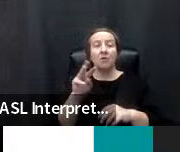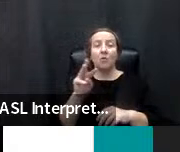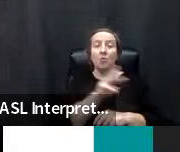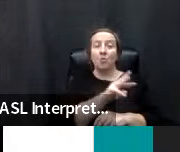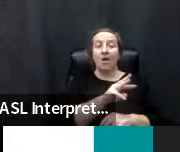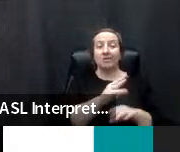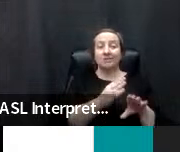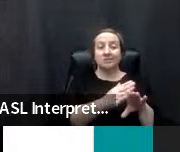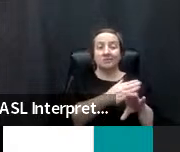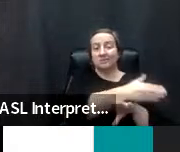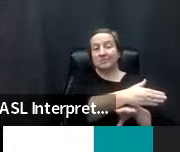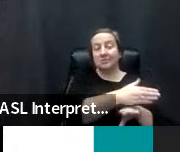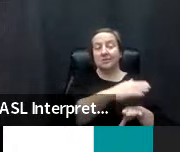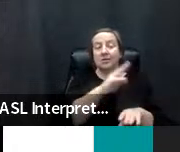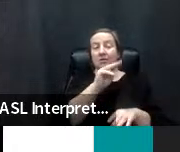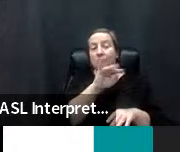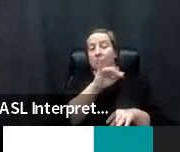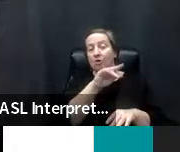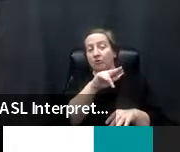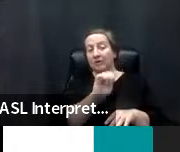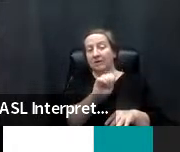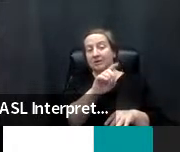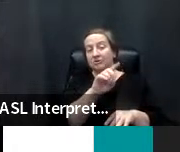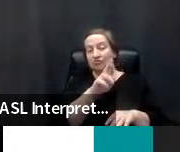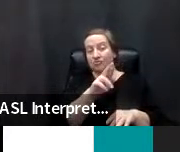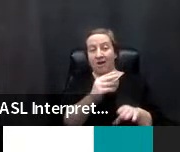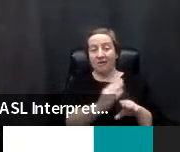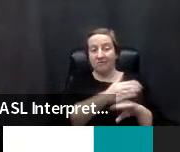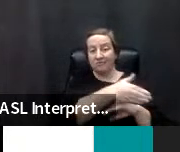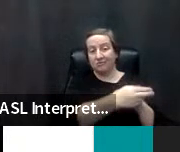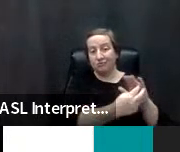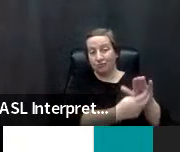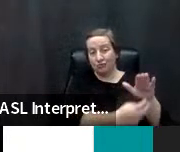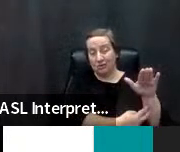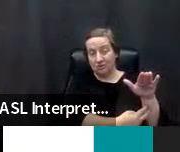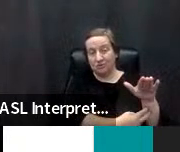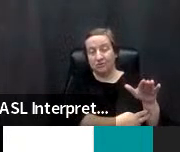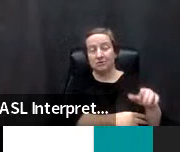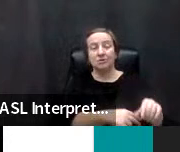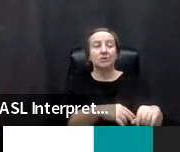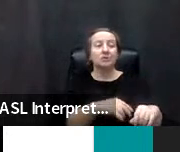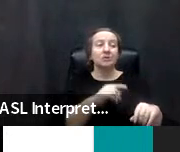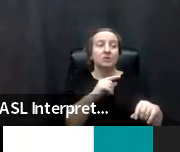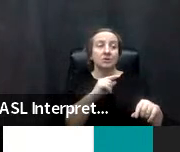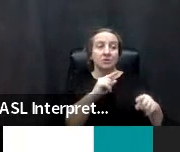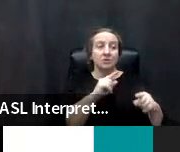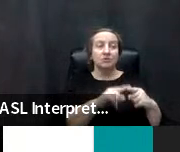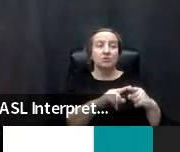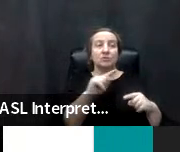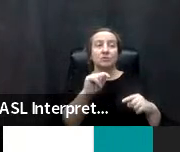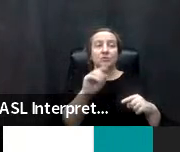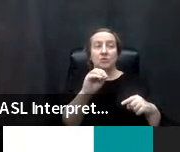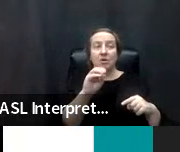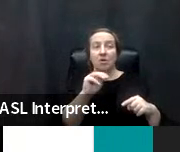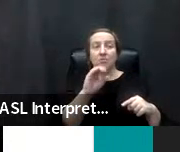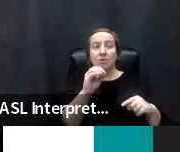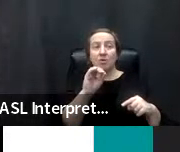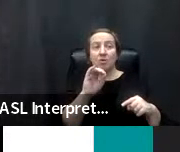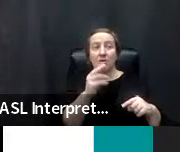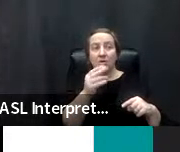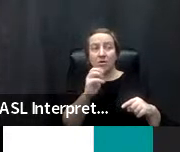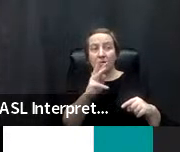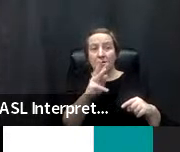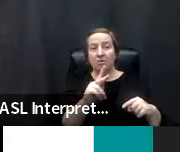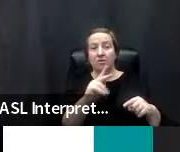connecting Marine Drive at a revised interchange to Tomahawk Island Drive, which would be